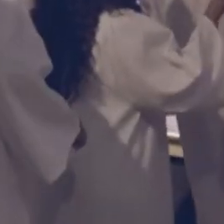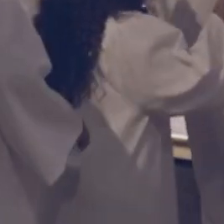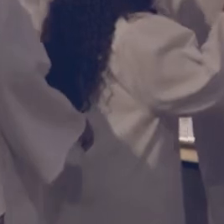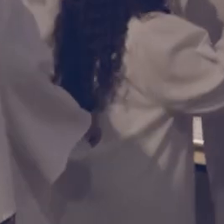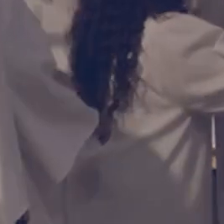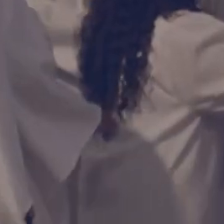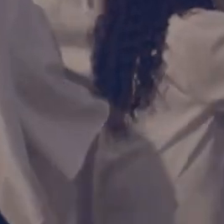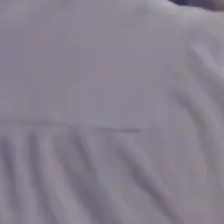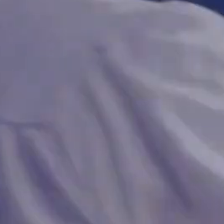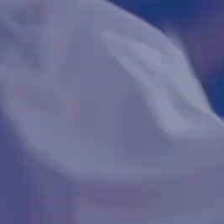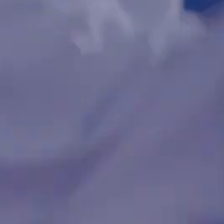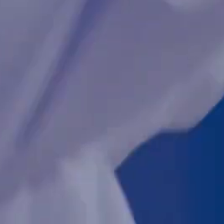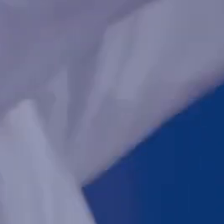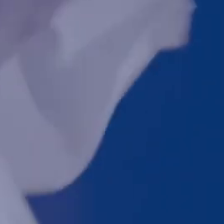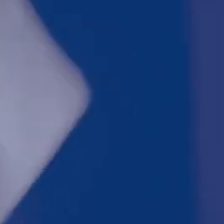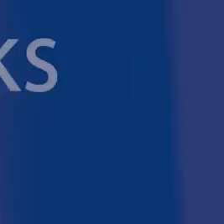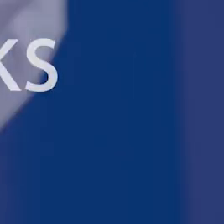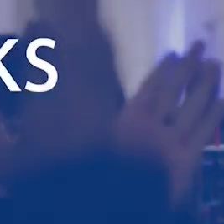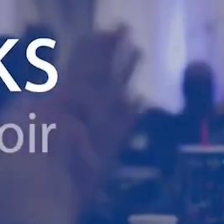Go.